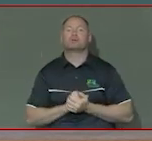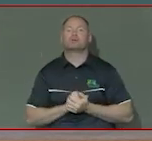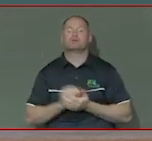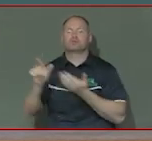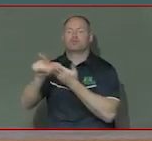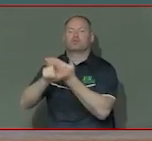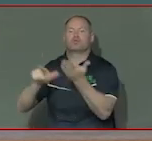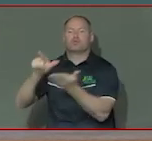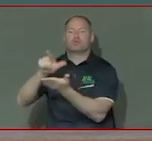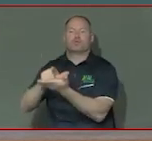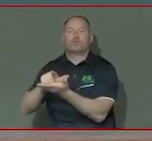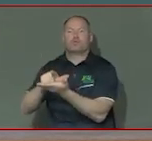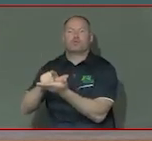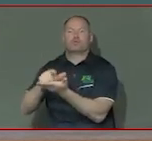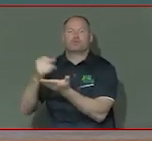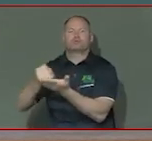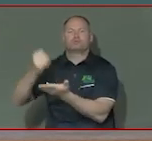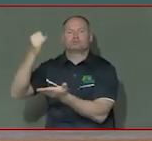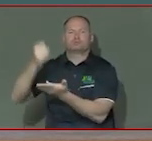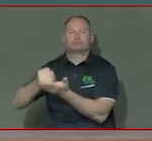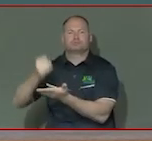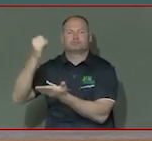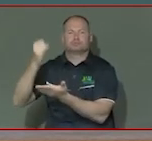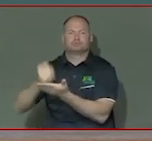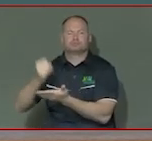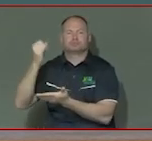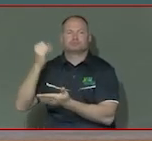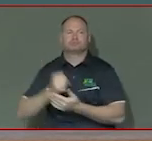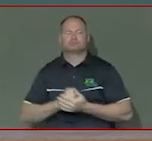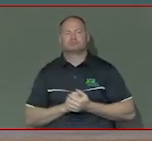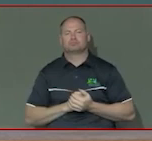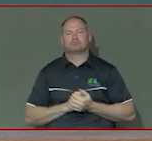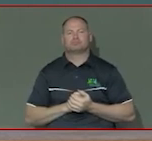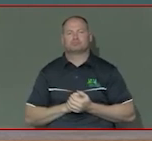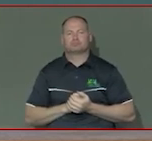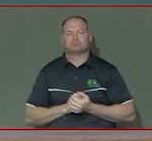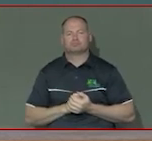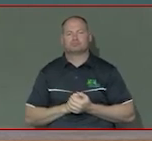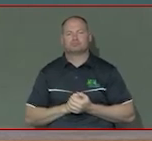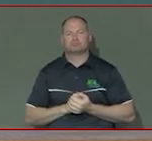loan, the interest rate on the loan.